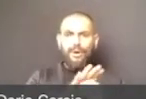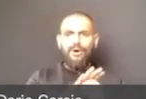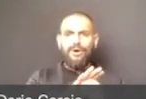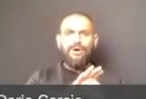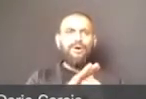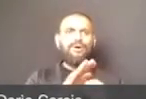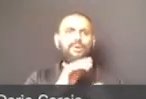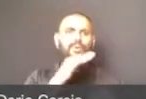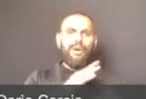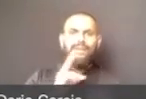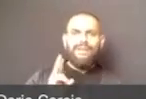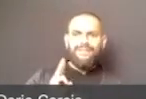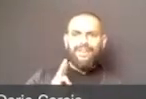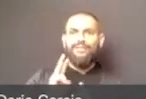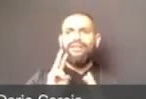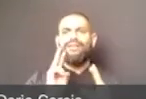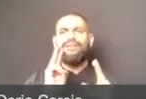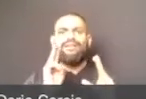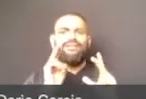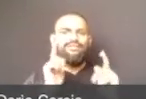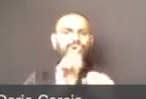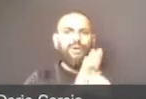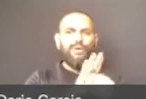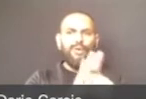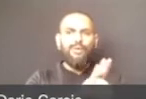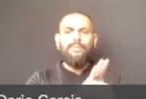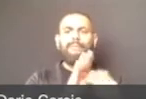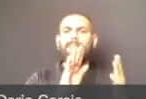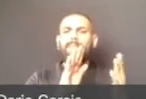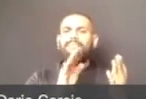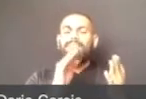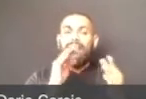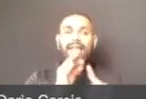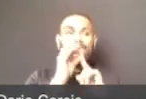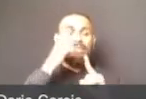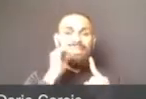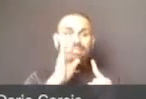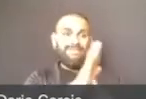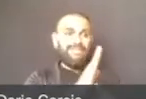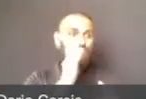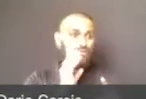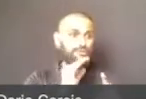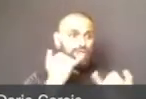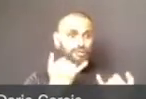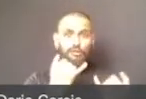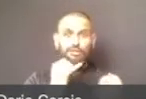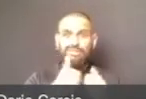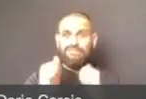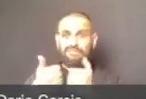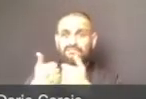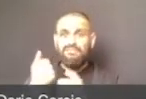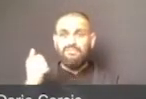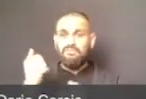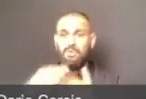HUB-zoned local businesses, especially because of the challenges that they're undergoing right now? Well, the biggest